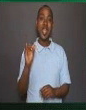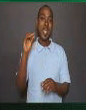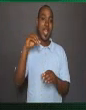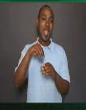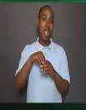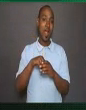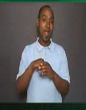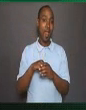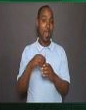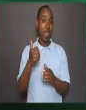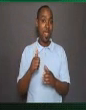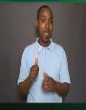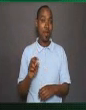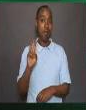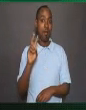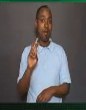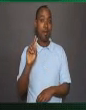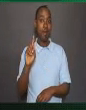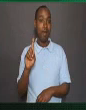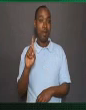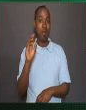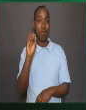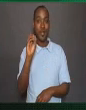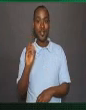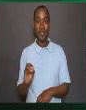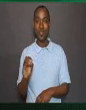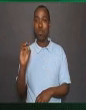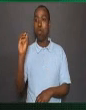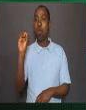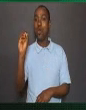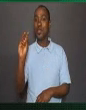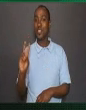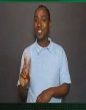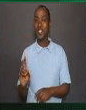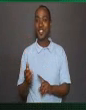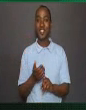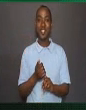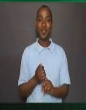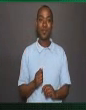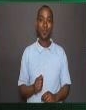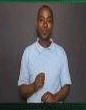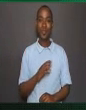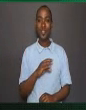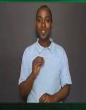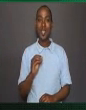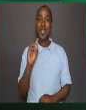Inhaled air contains 21% oxygen